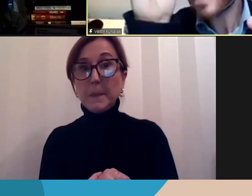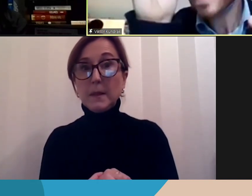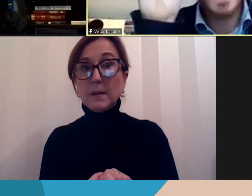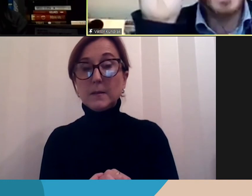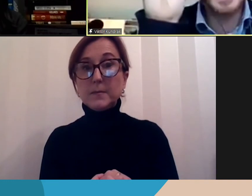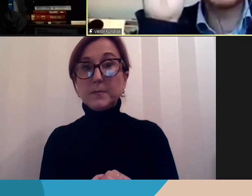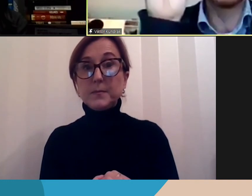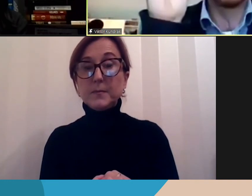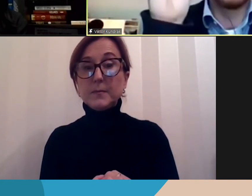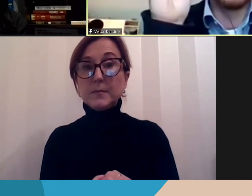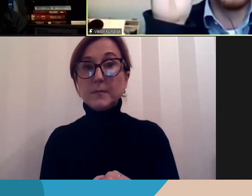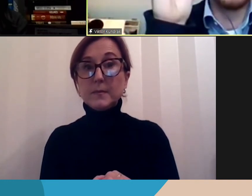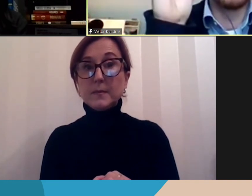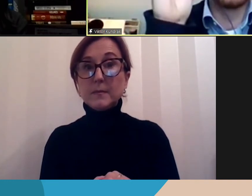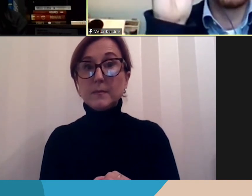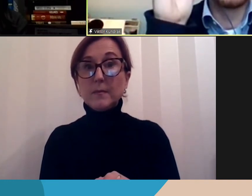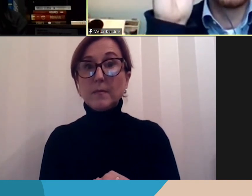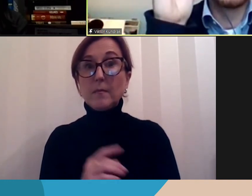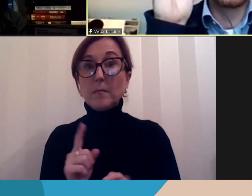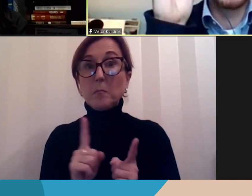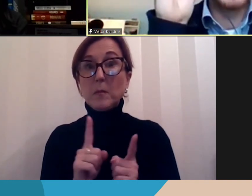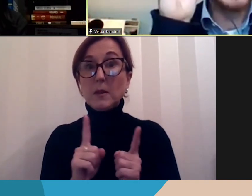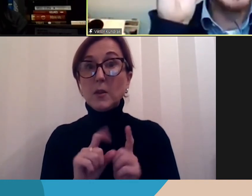thing, that